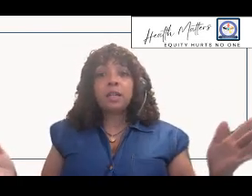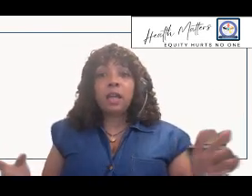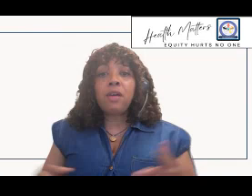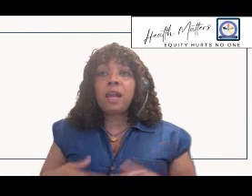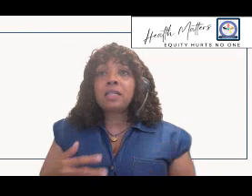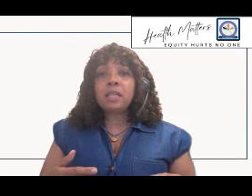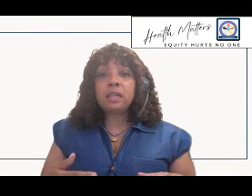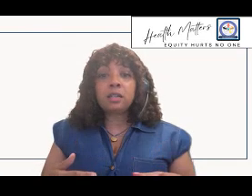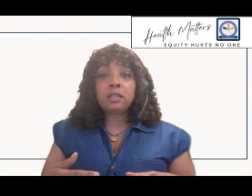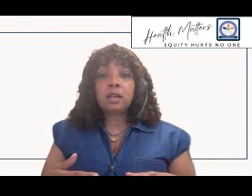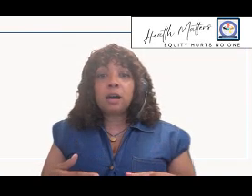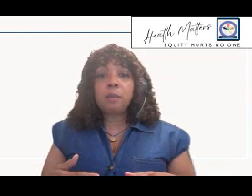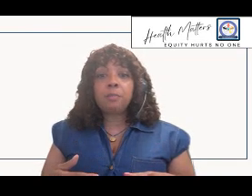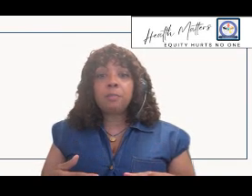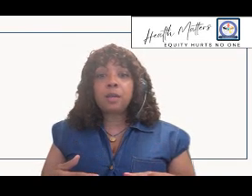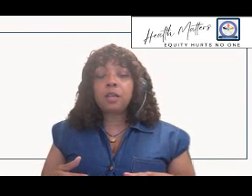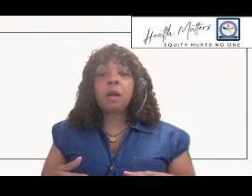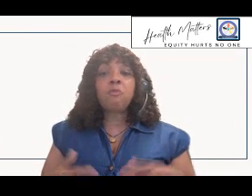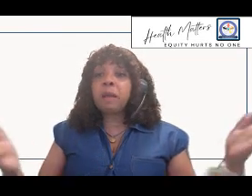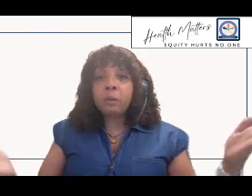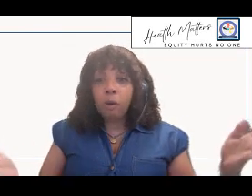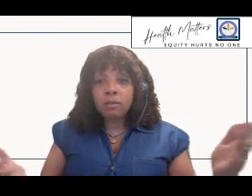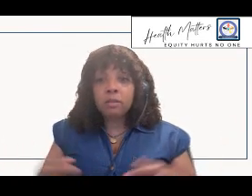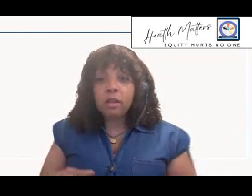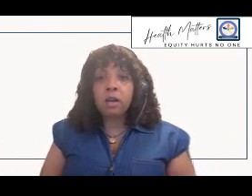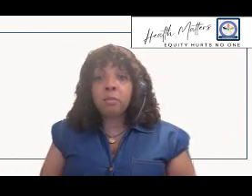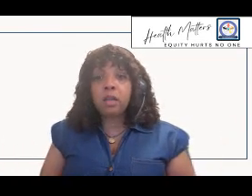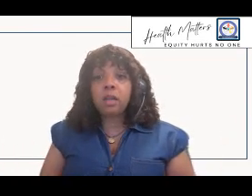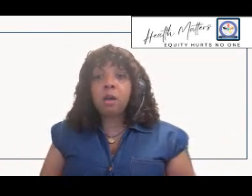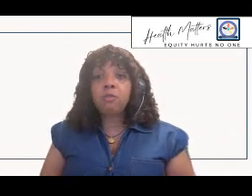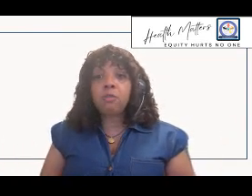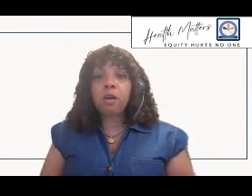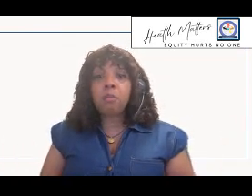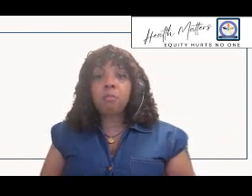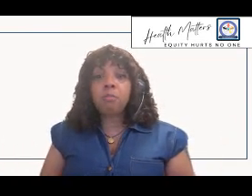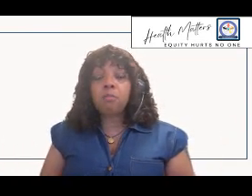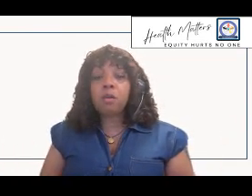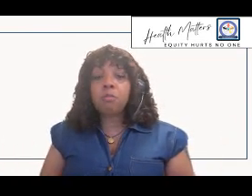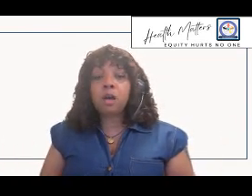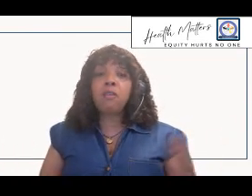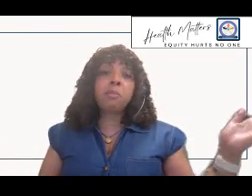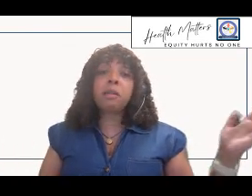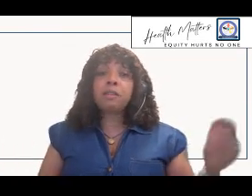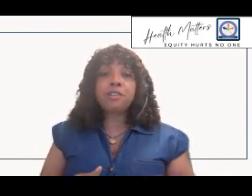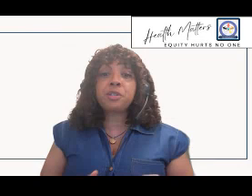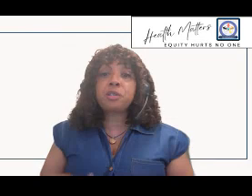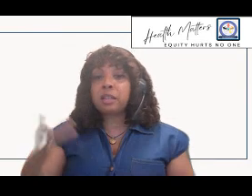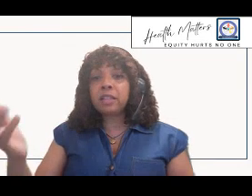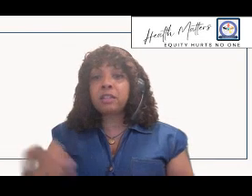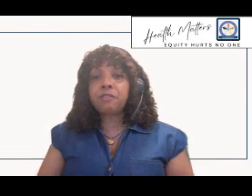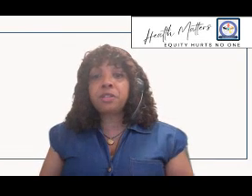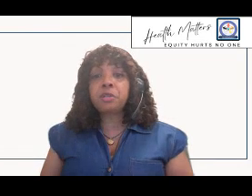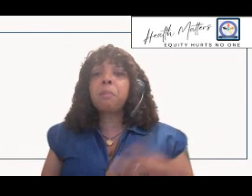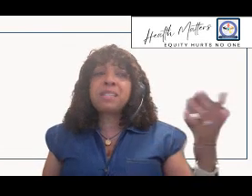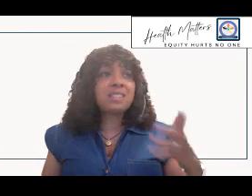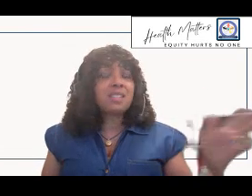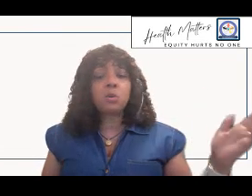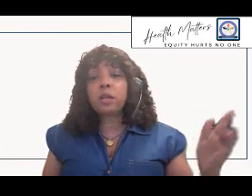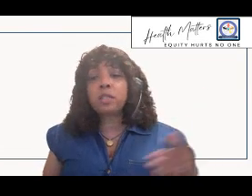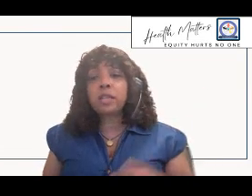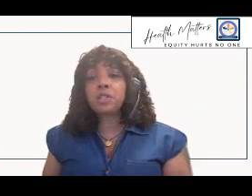right? And that idea can come from anyone. It can come from a governmental official, an elected official,